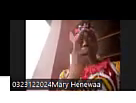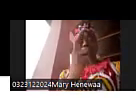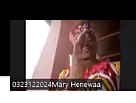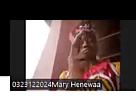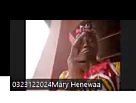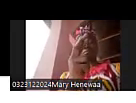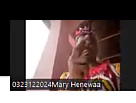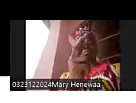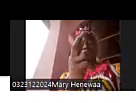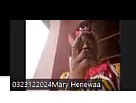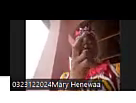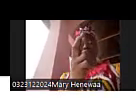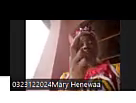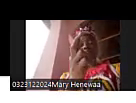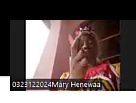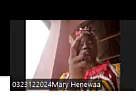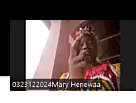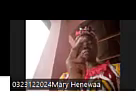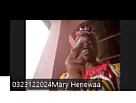So is mine correct?